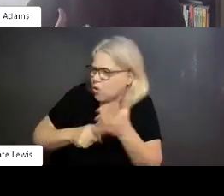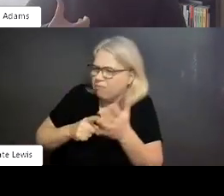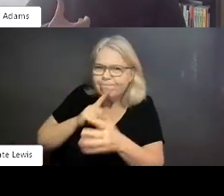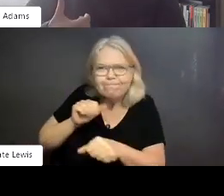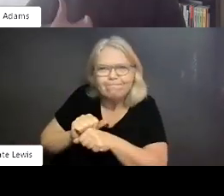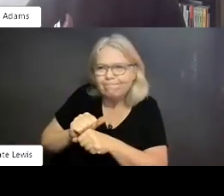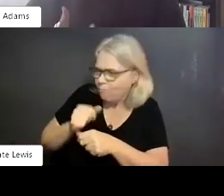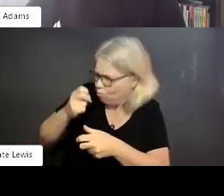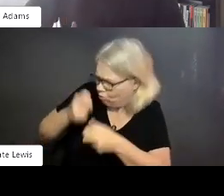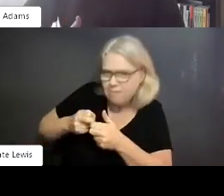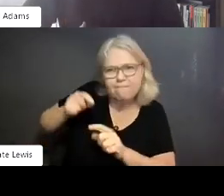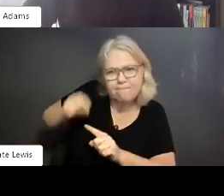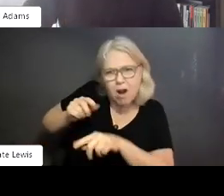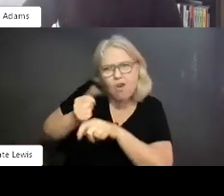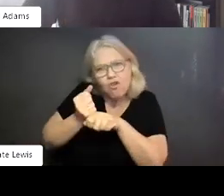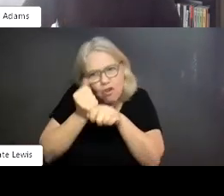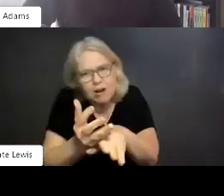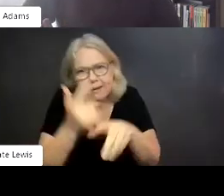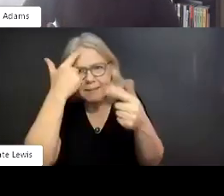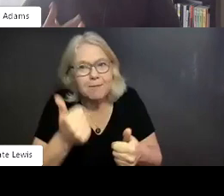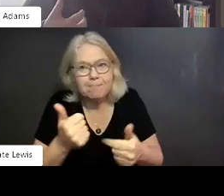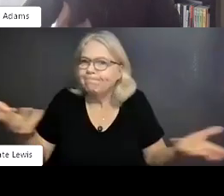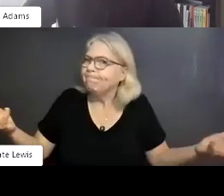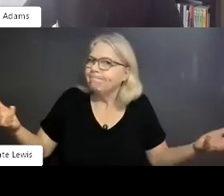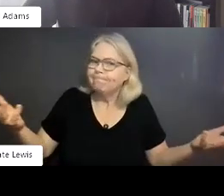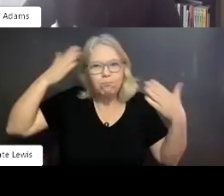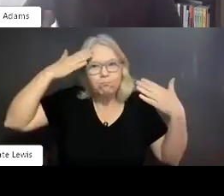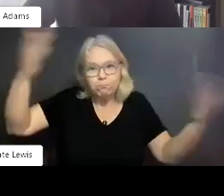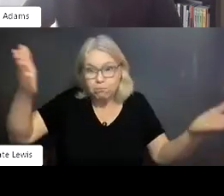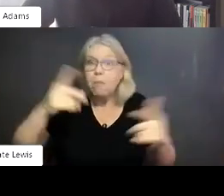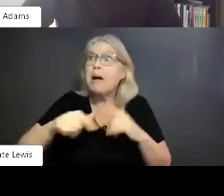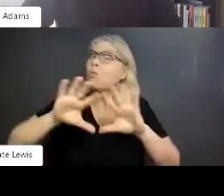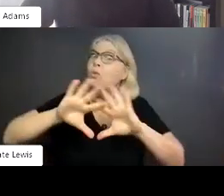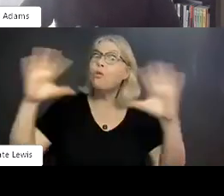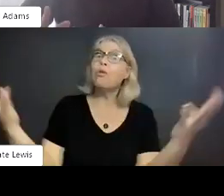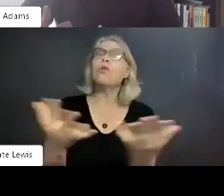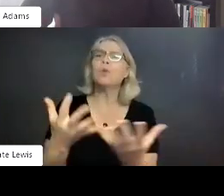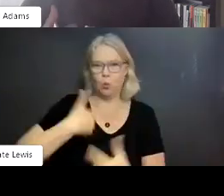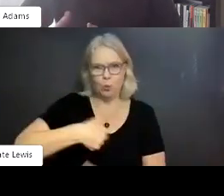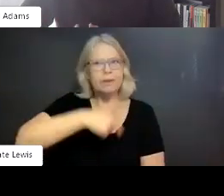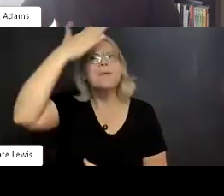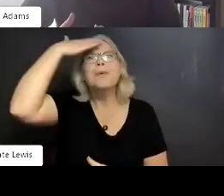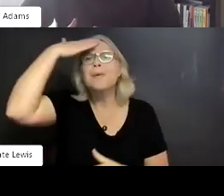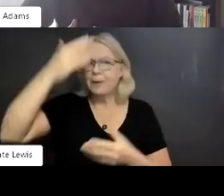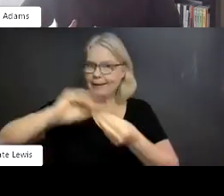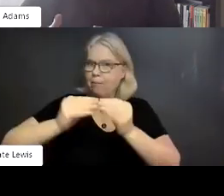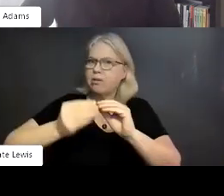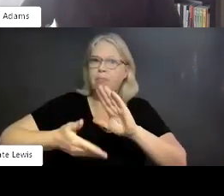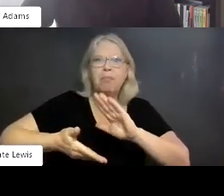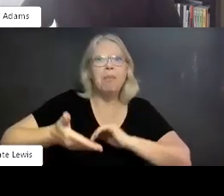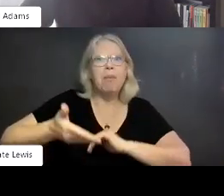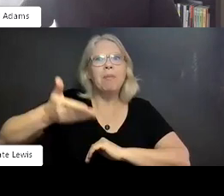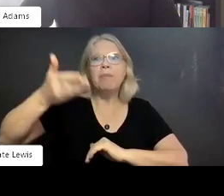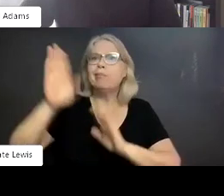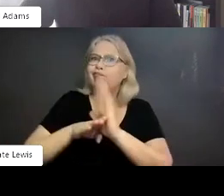Canada who are living with dementia. So by 2030, it is estimated that 1 million people in Canada will live